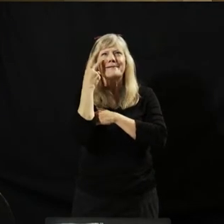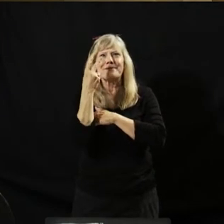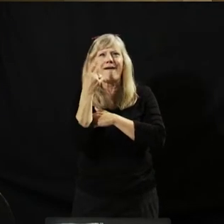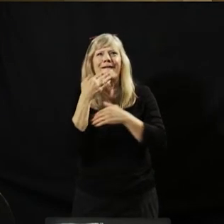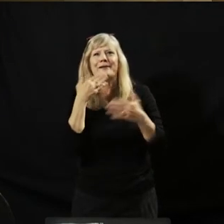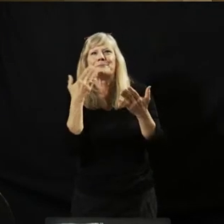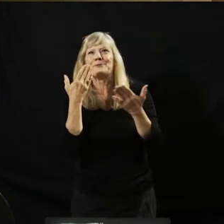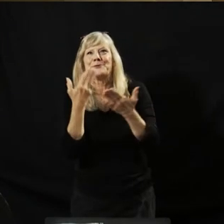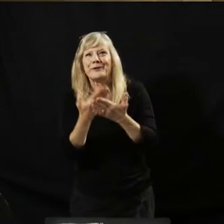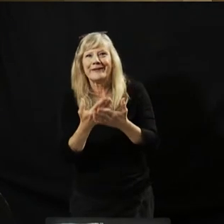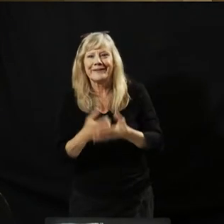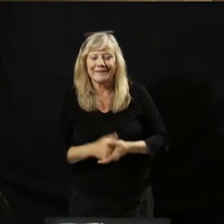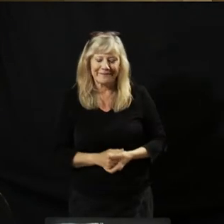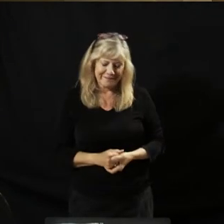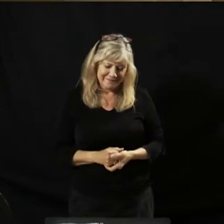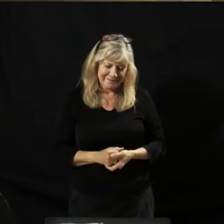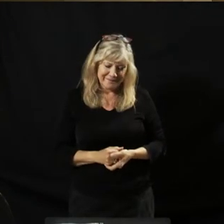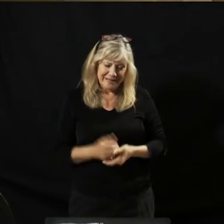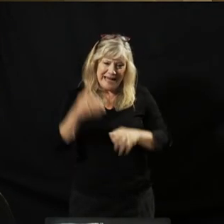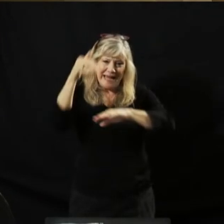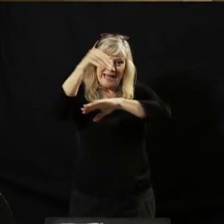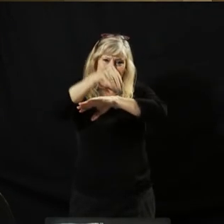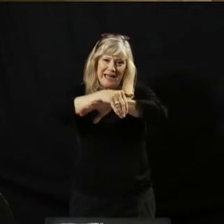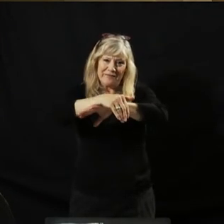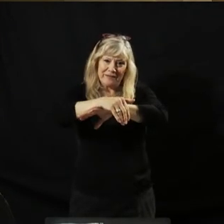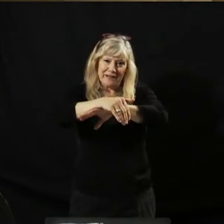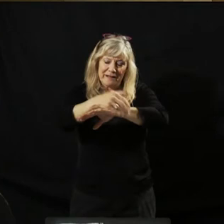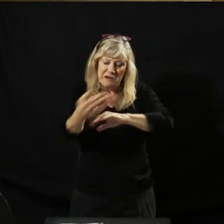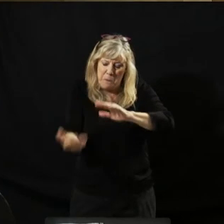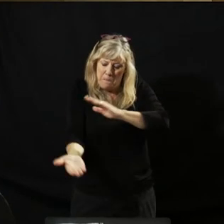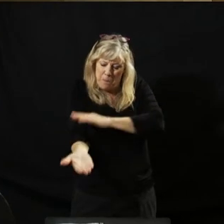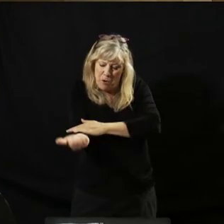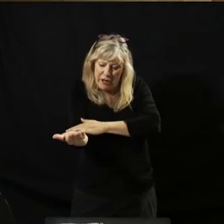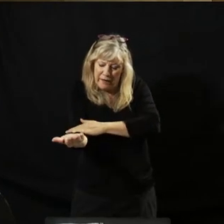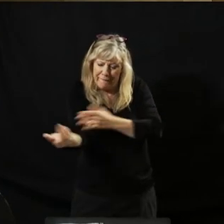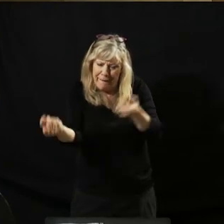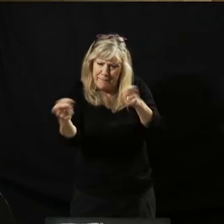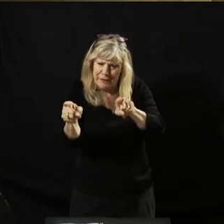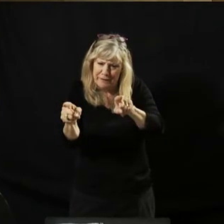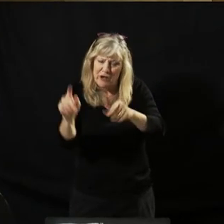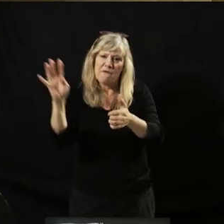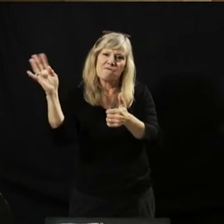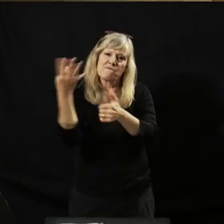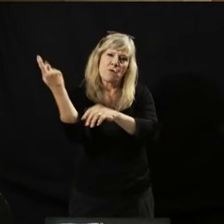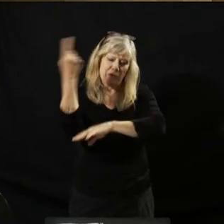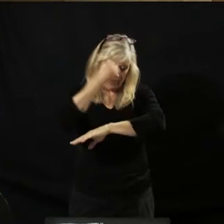was. Evening came, and morning followed, the fourth day.